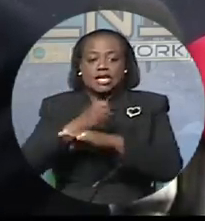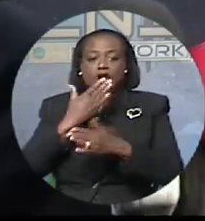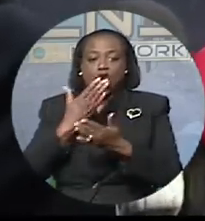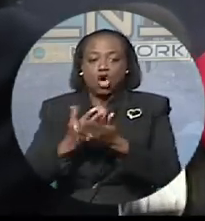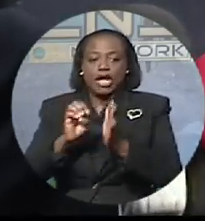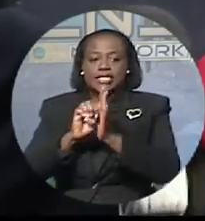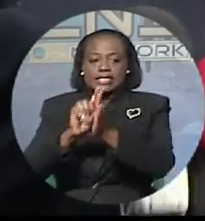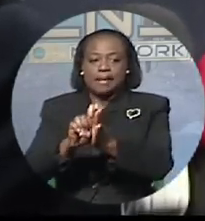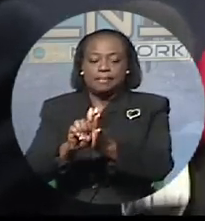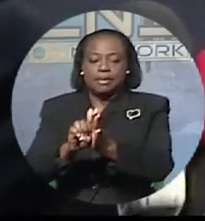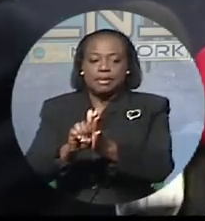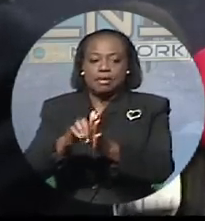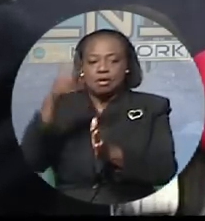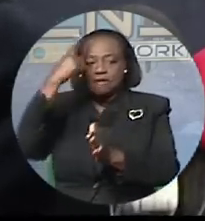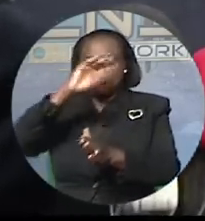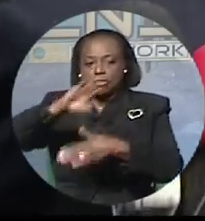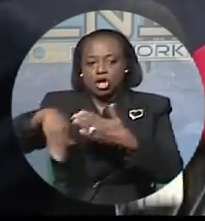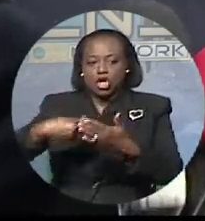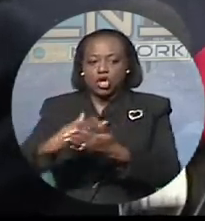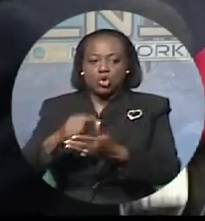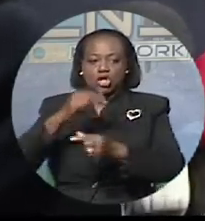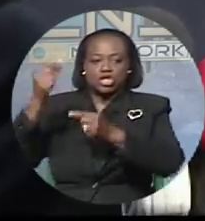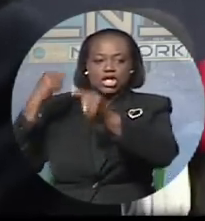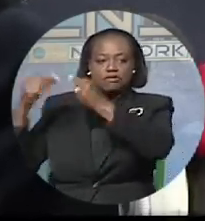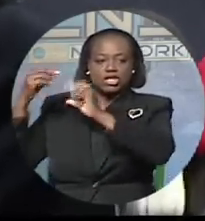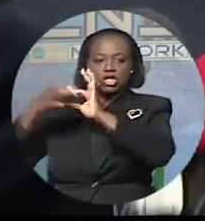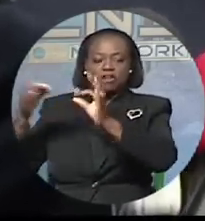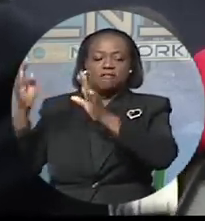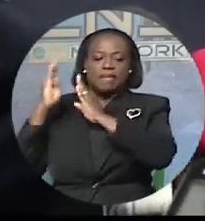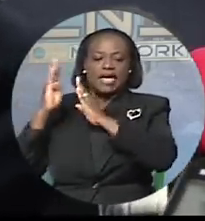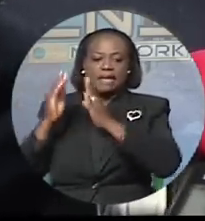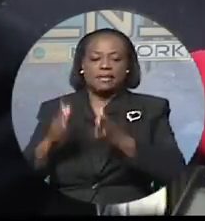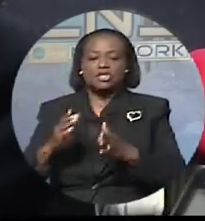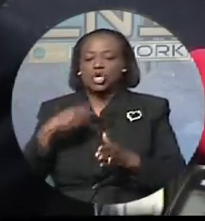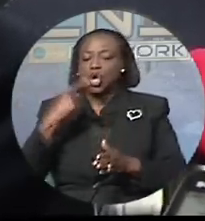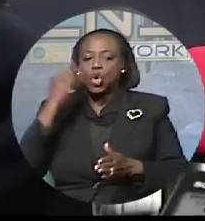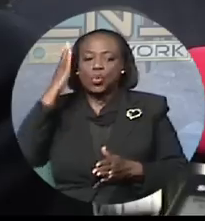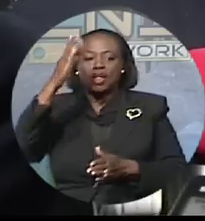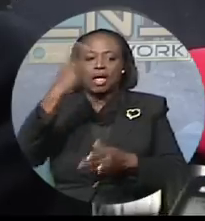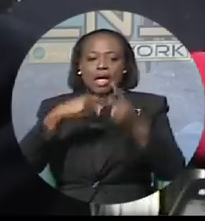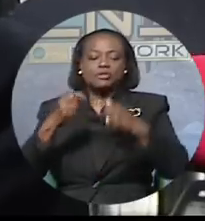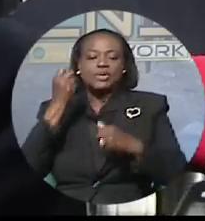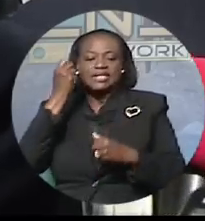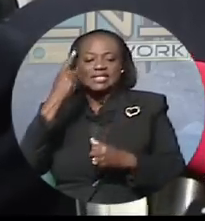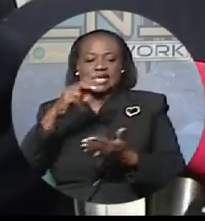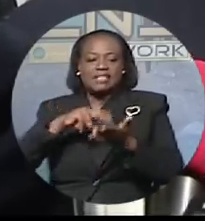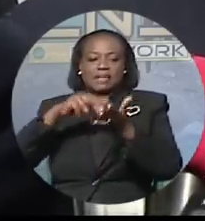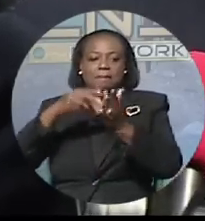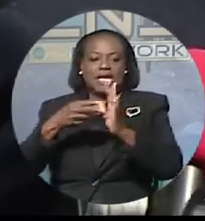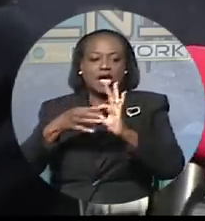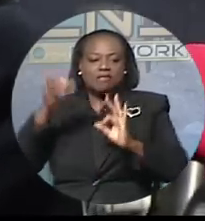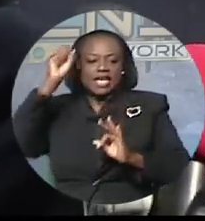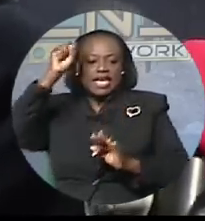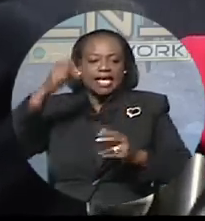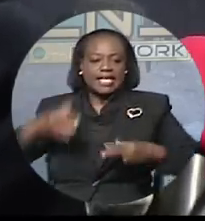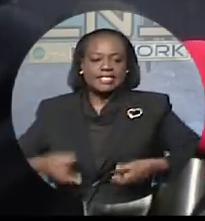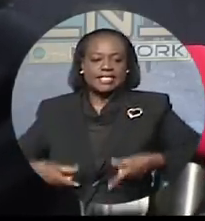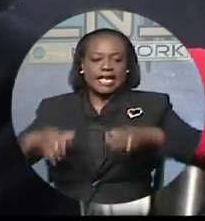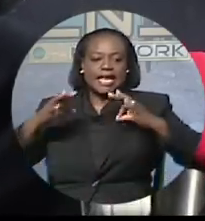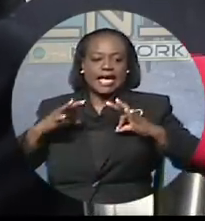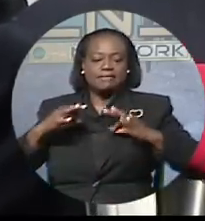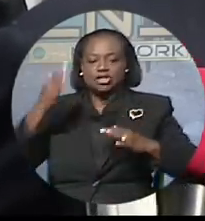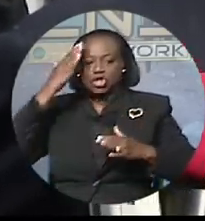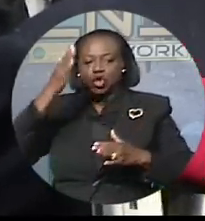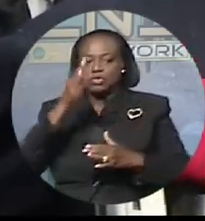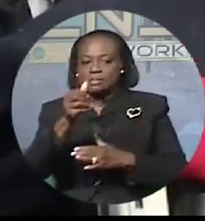for new generations of Bahamians who will come to understand the meaning of his life and to know that